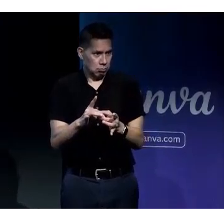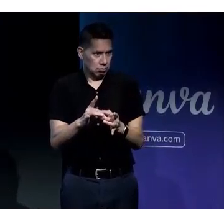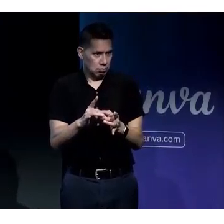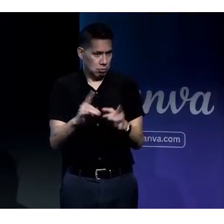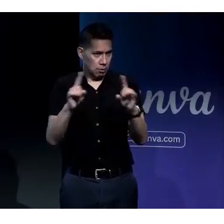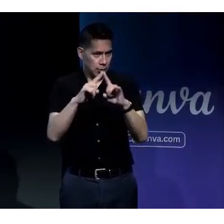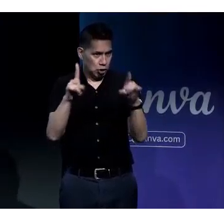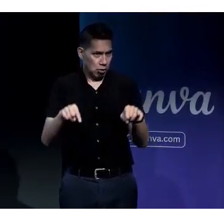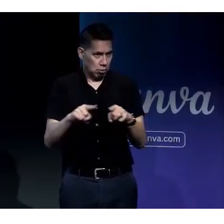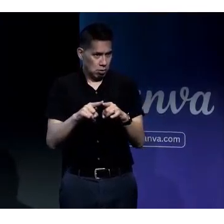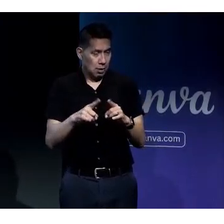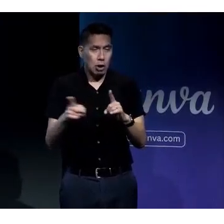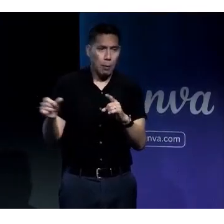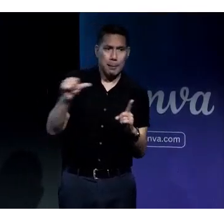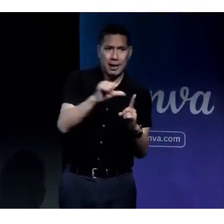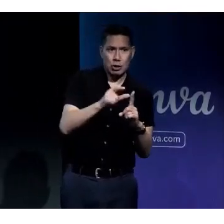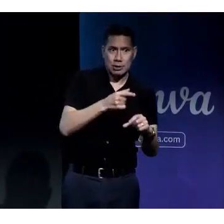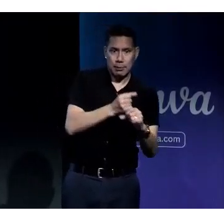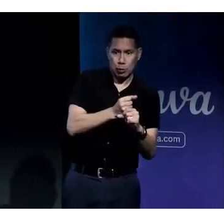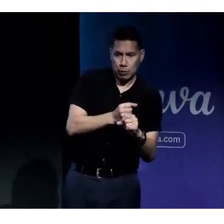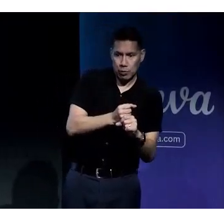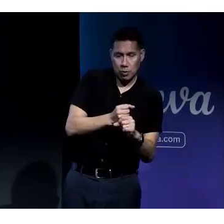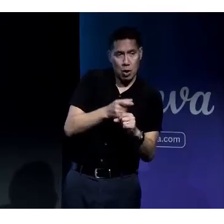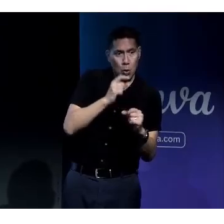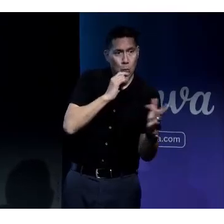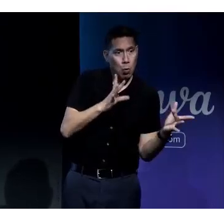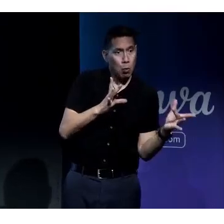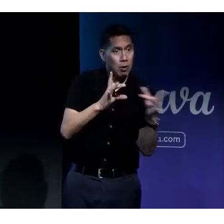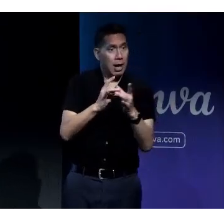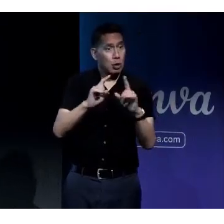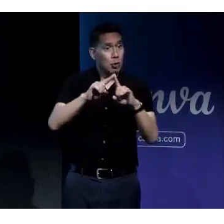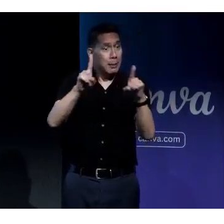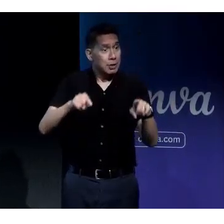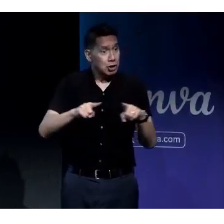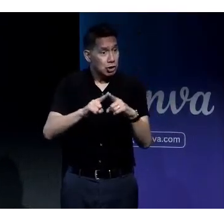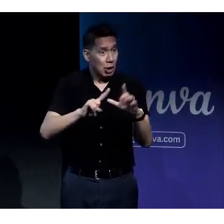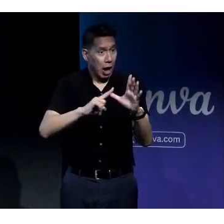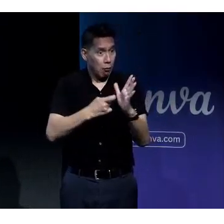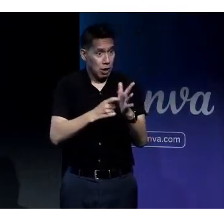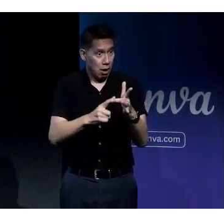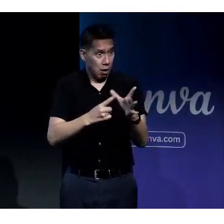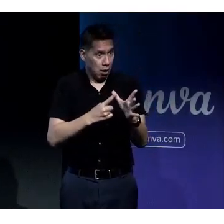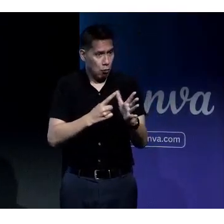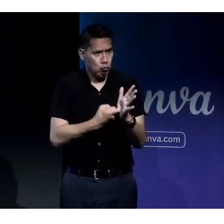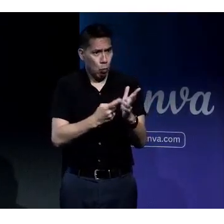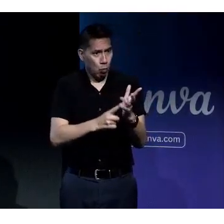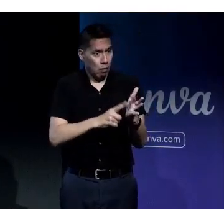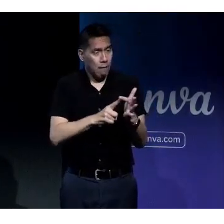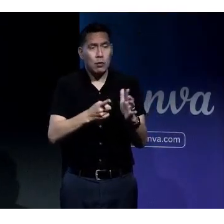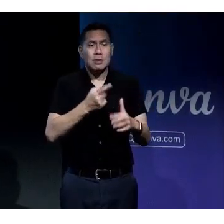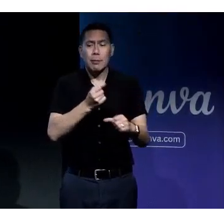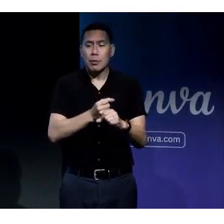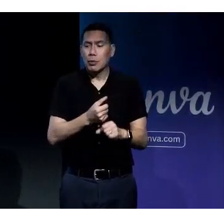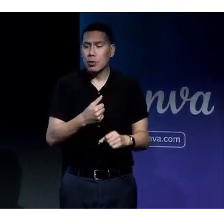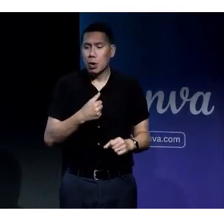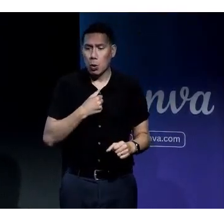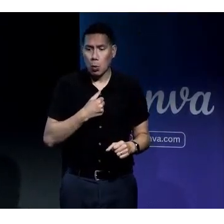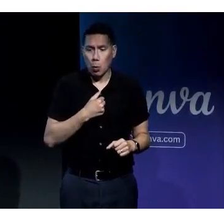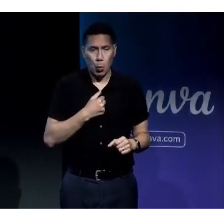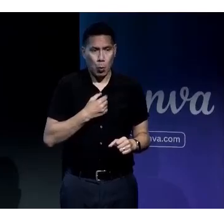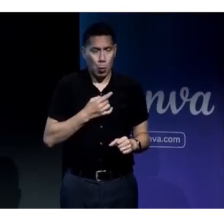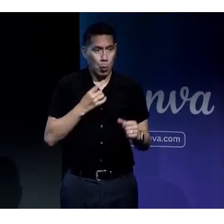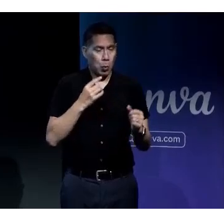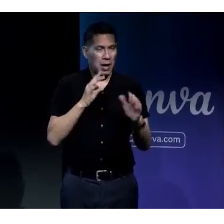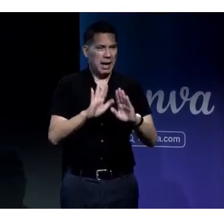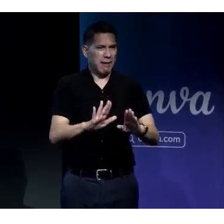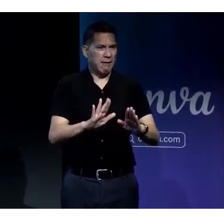to that example, that will be mapped to an image ARIA role. But say, for example, we'd left the alt tag